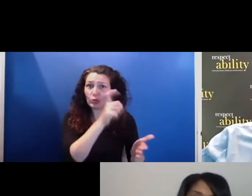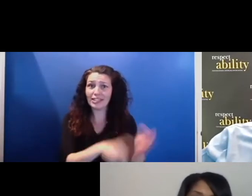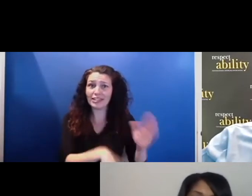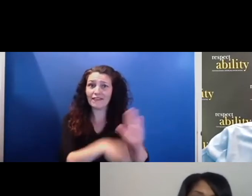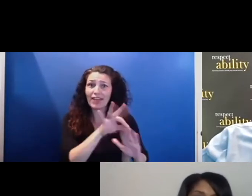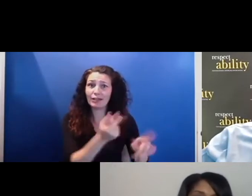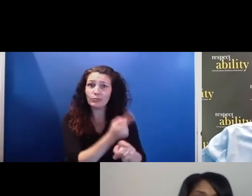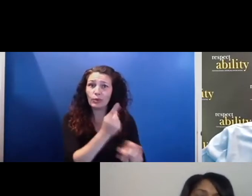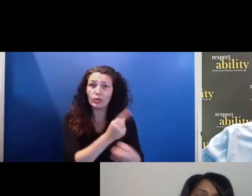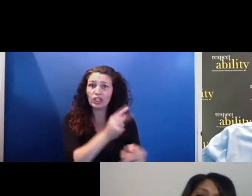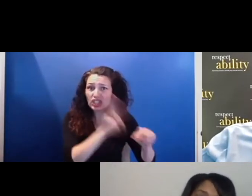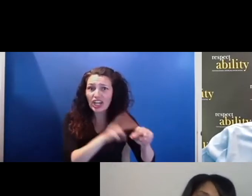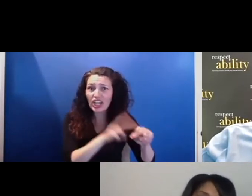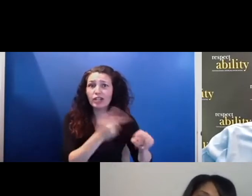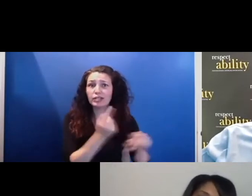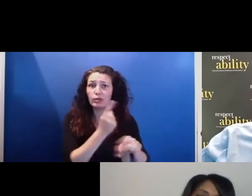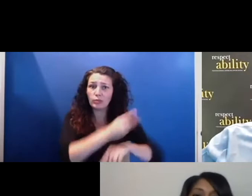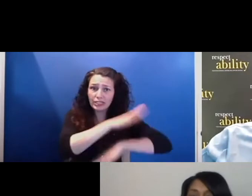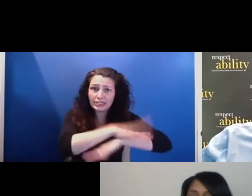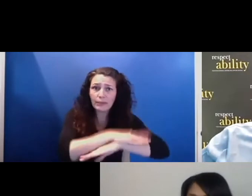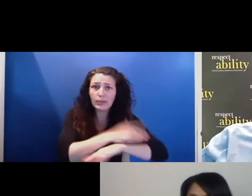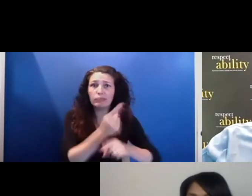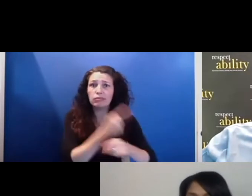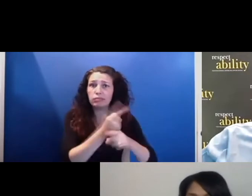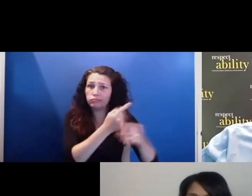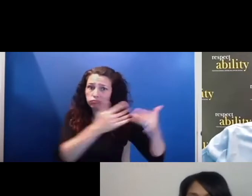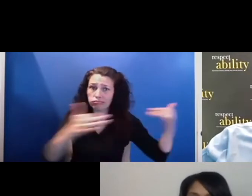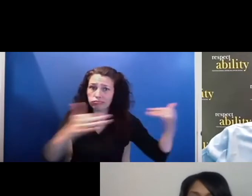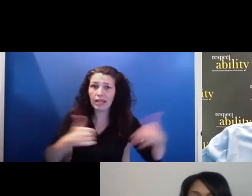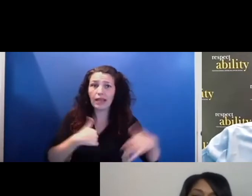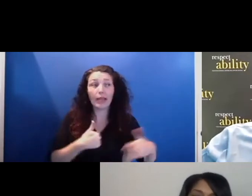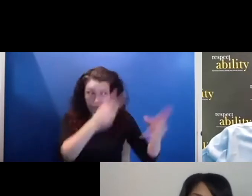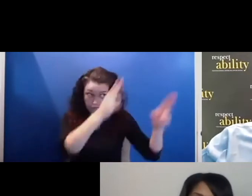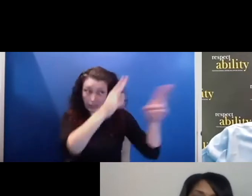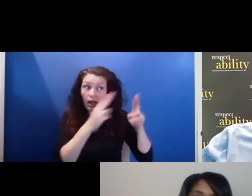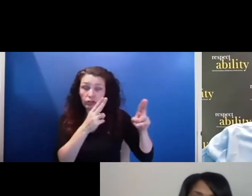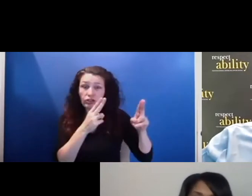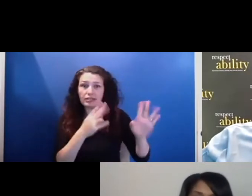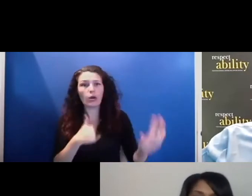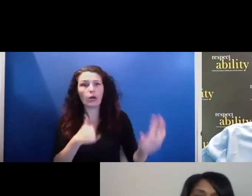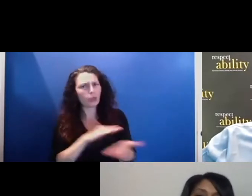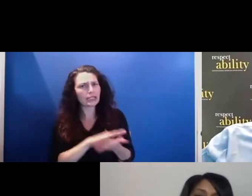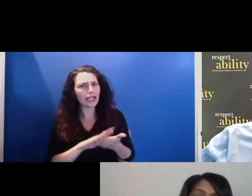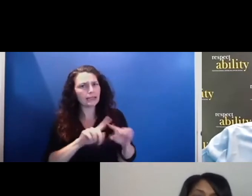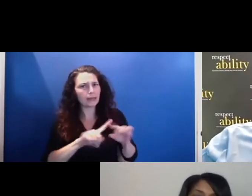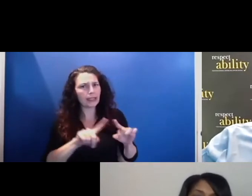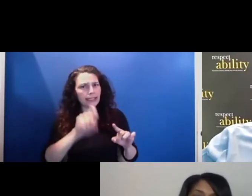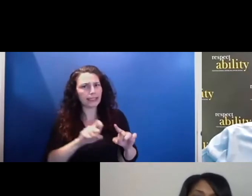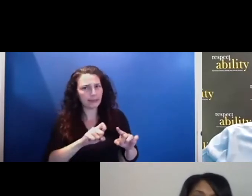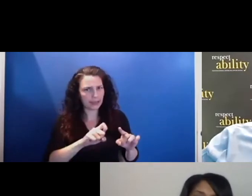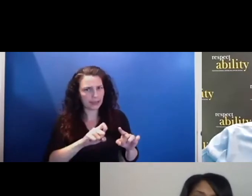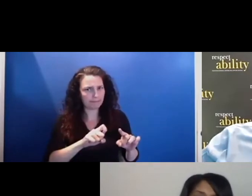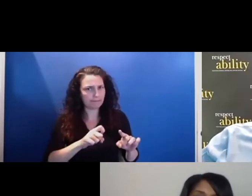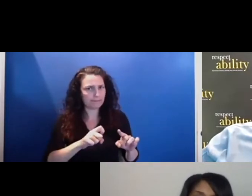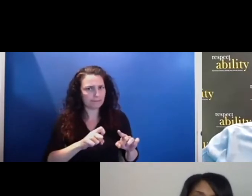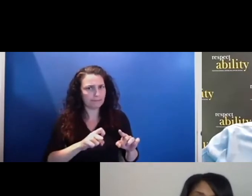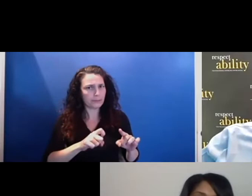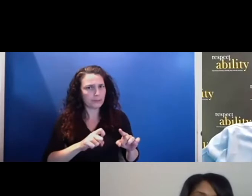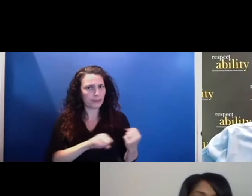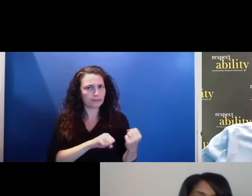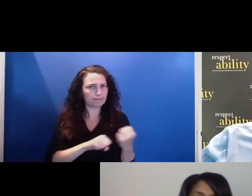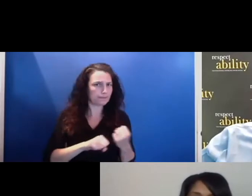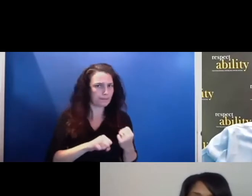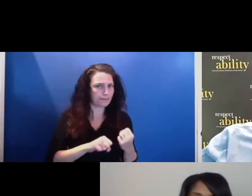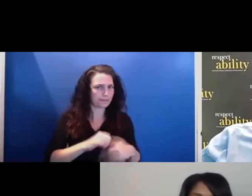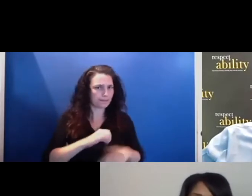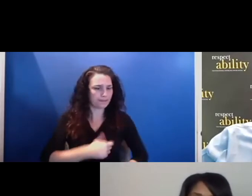properly, and, treat us with dignity. And I was nice about it, but I had to be firm. And, eventually I